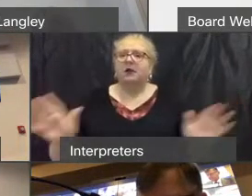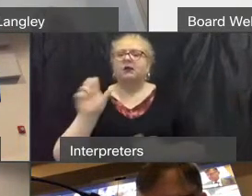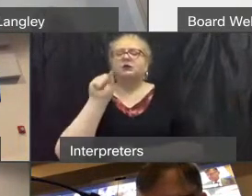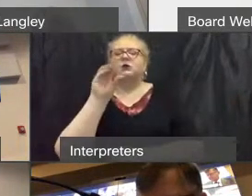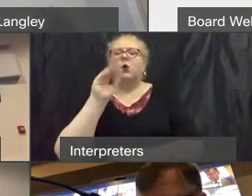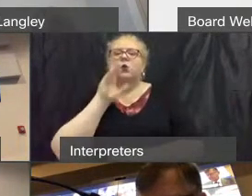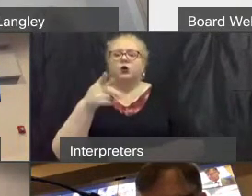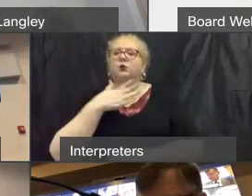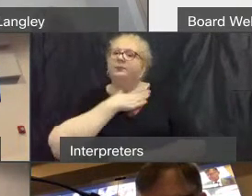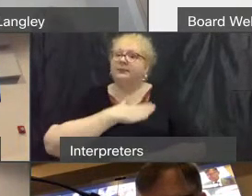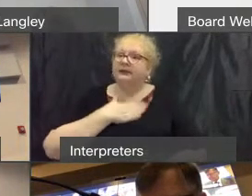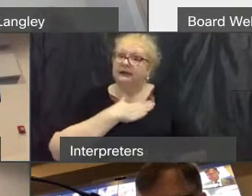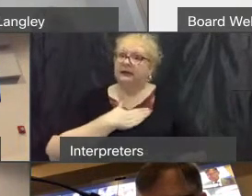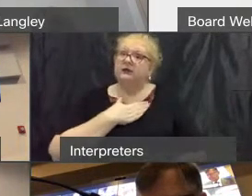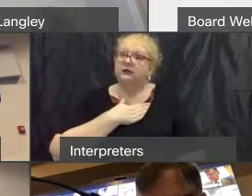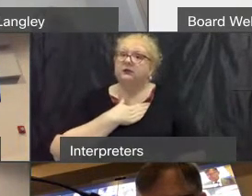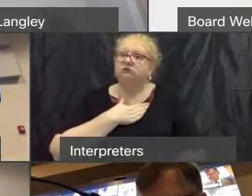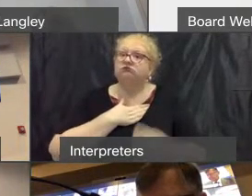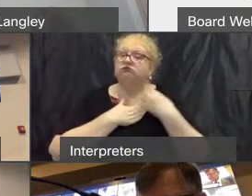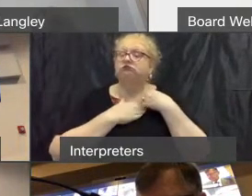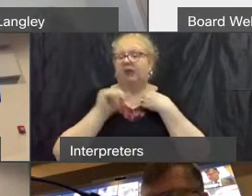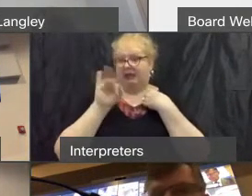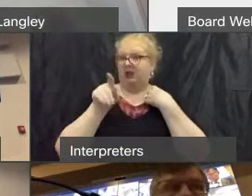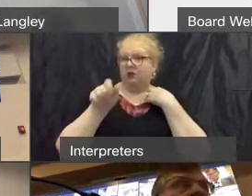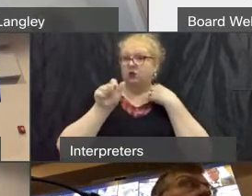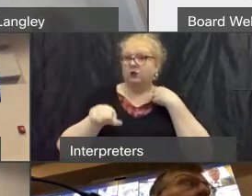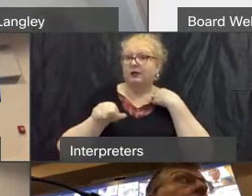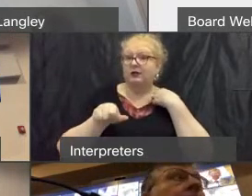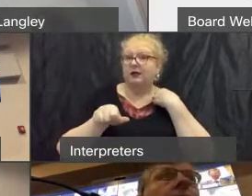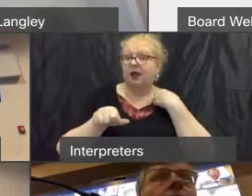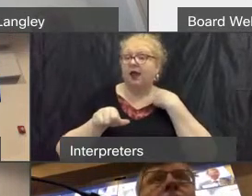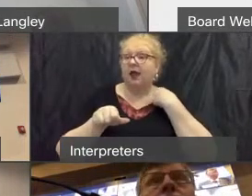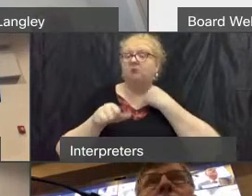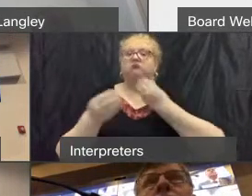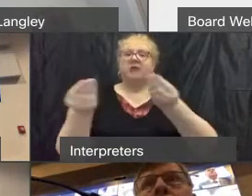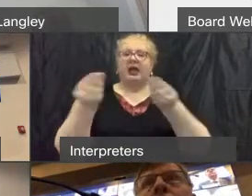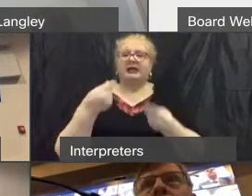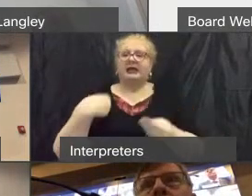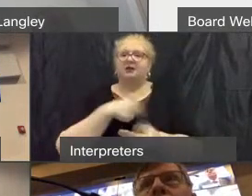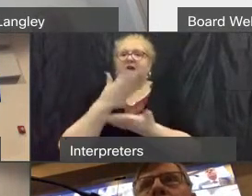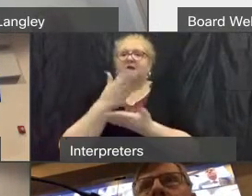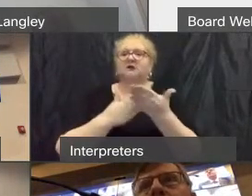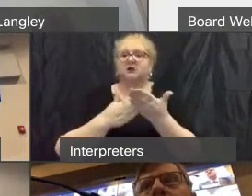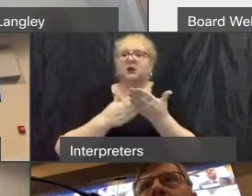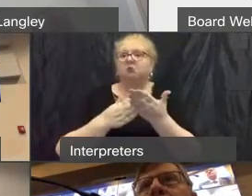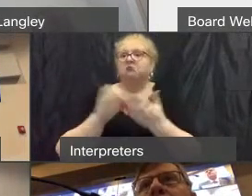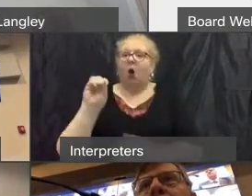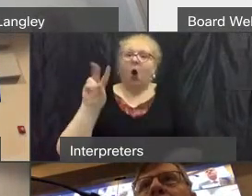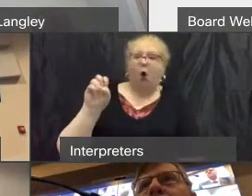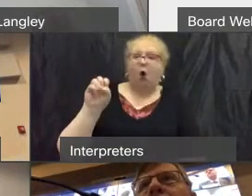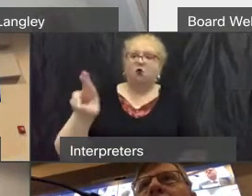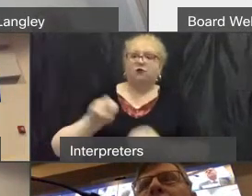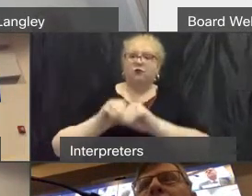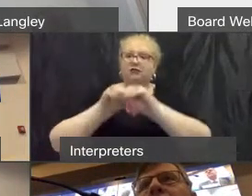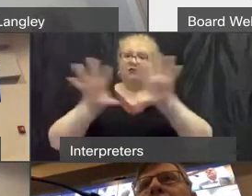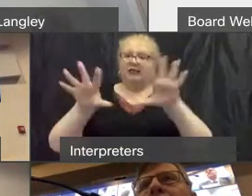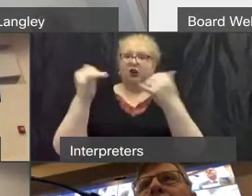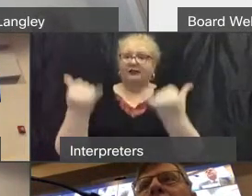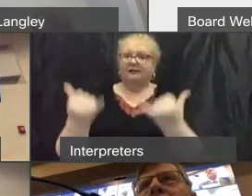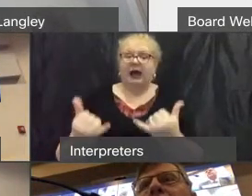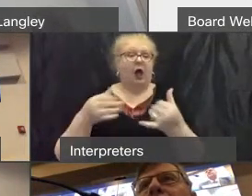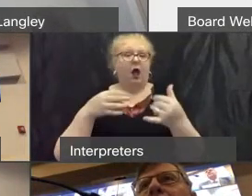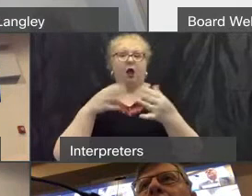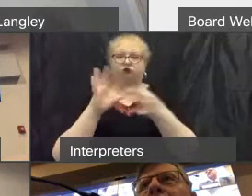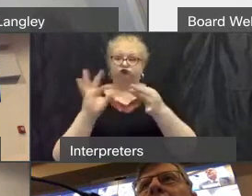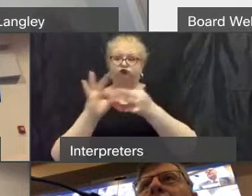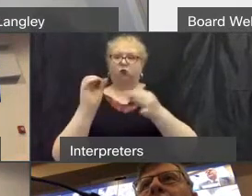you please give if you can give some clarity now, and if you need to put something in writing, I'd appreciate